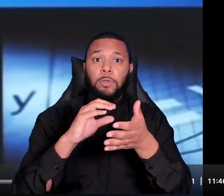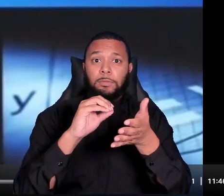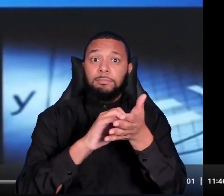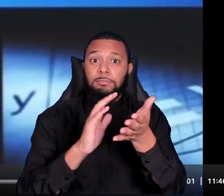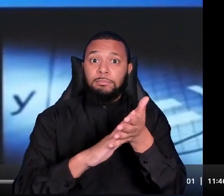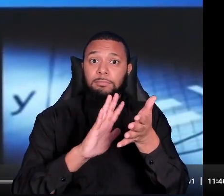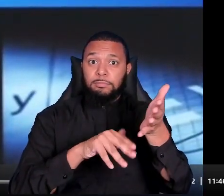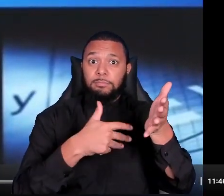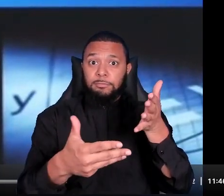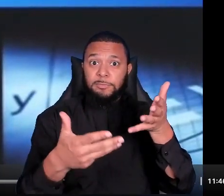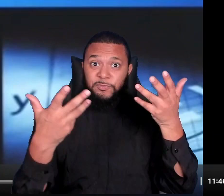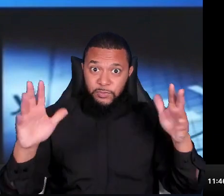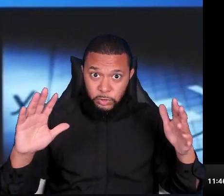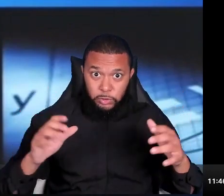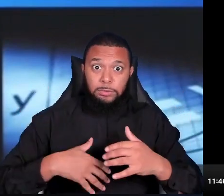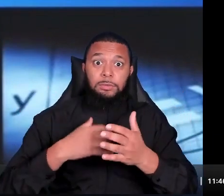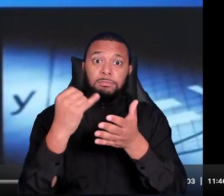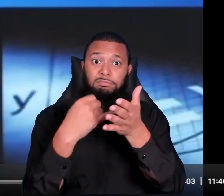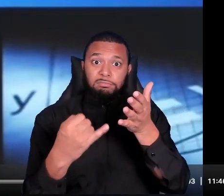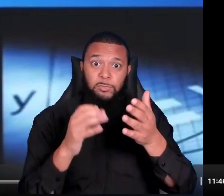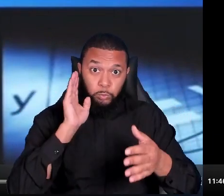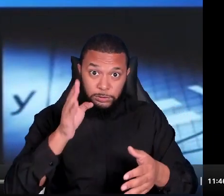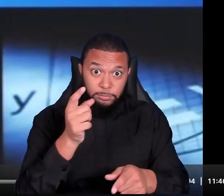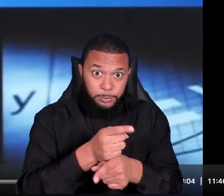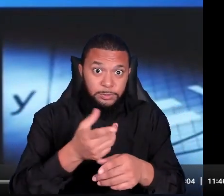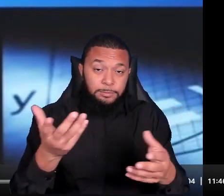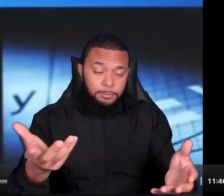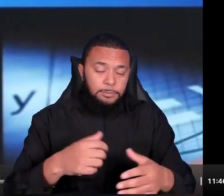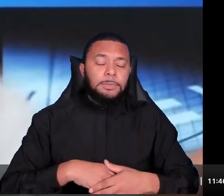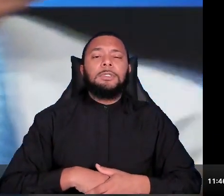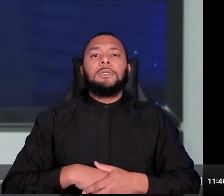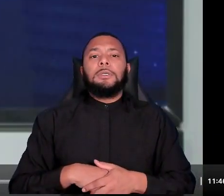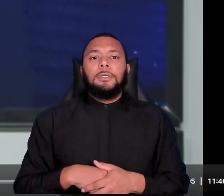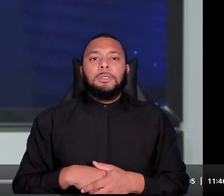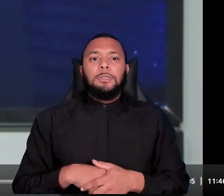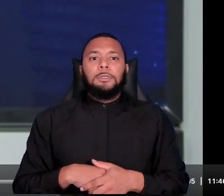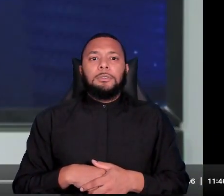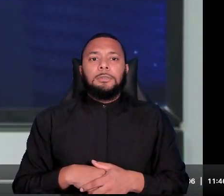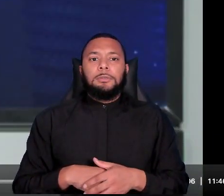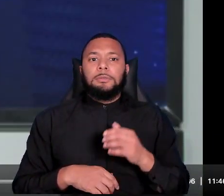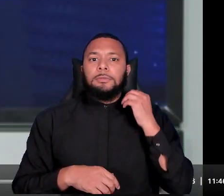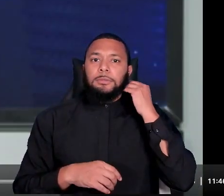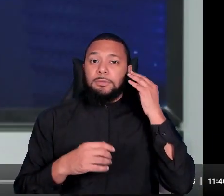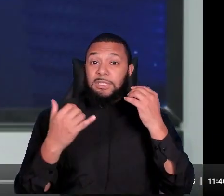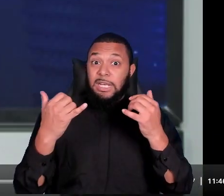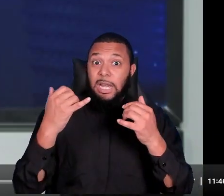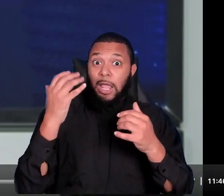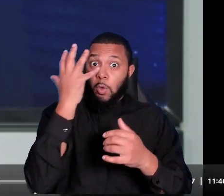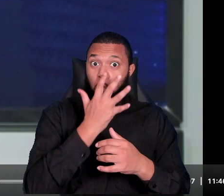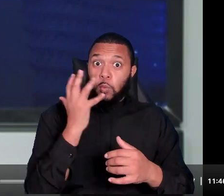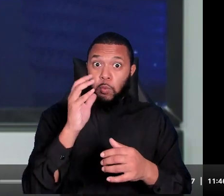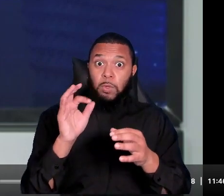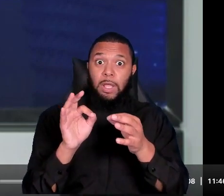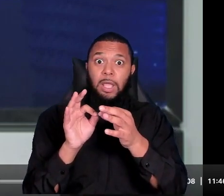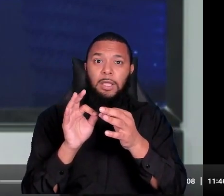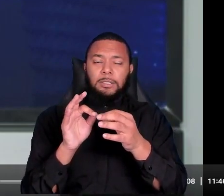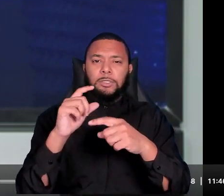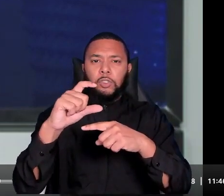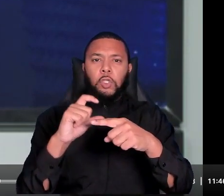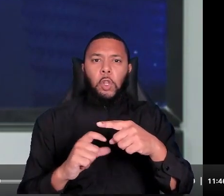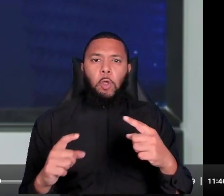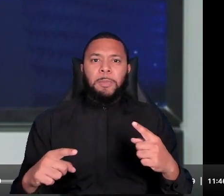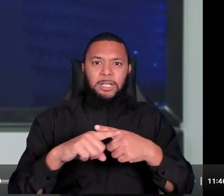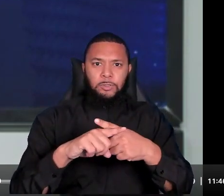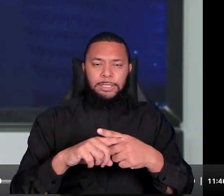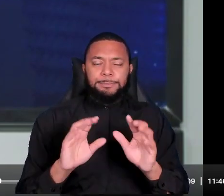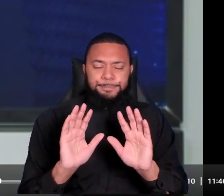lines and then shade. And this time I put my equations in slope-intercept form. So this